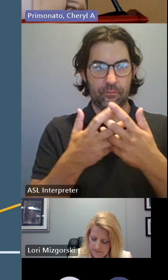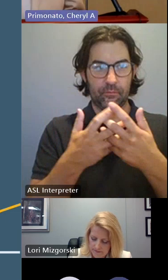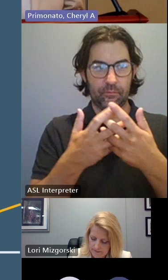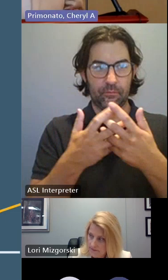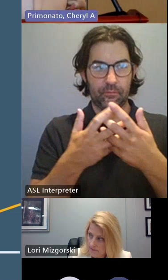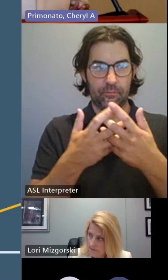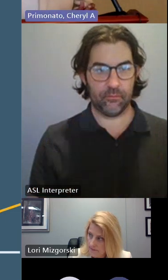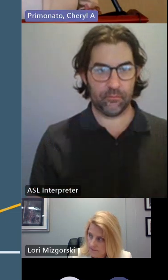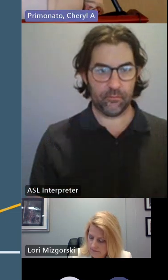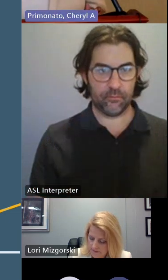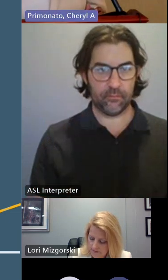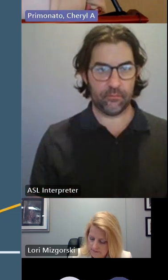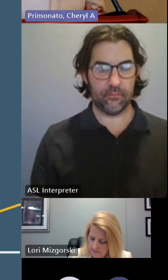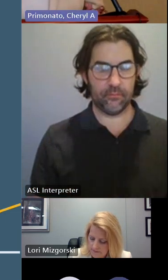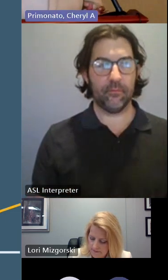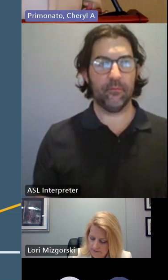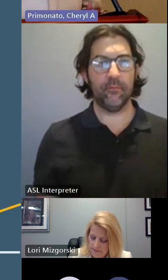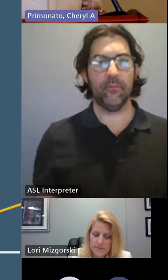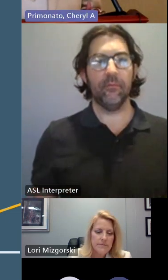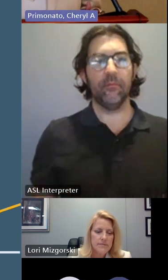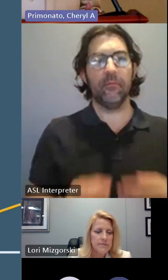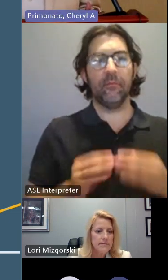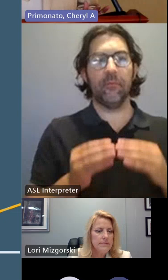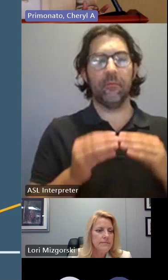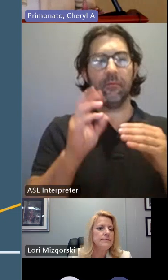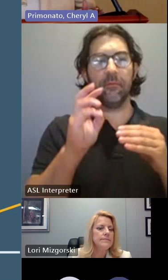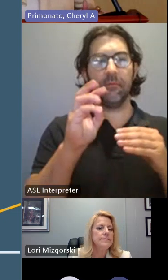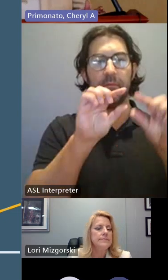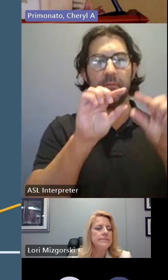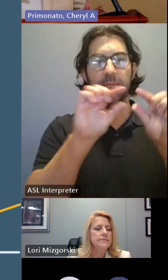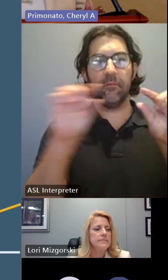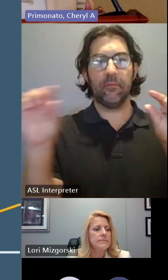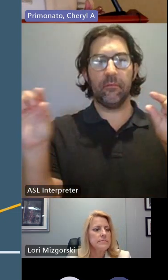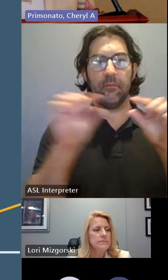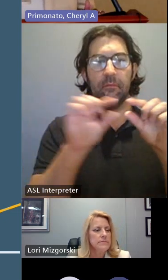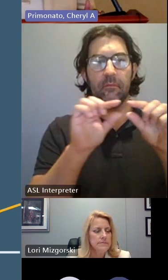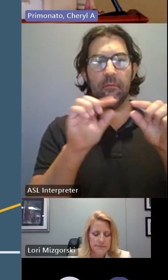Item number 6 is for overhead power cable. This is